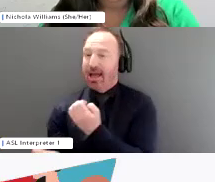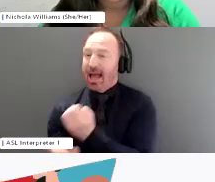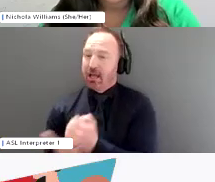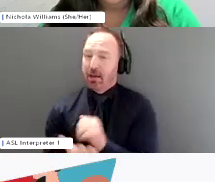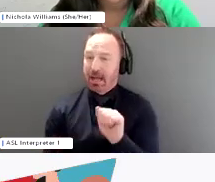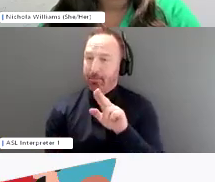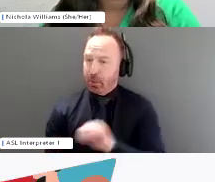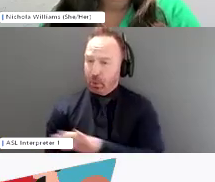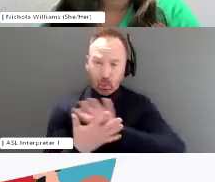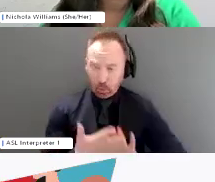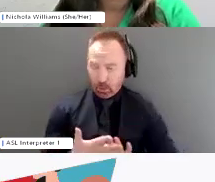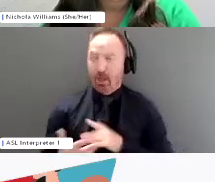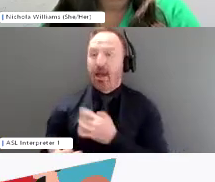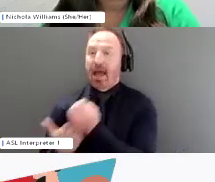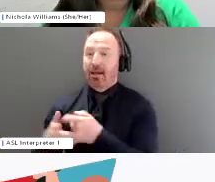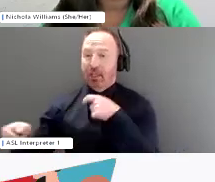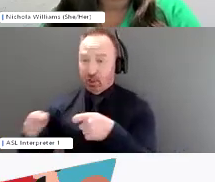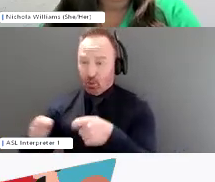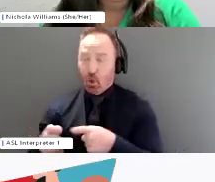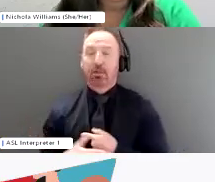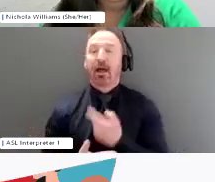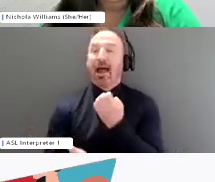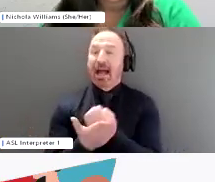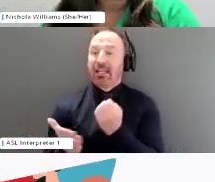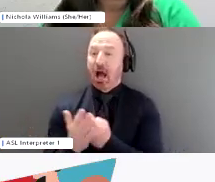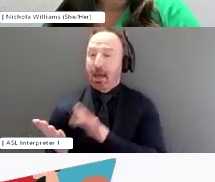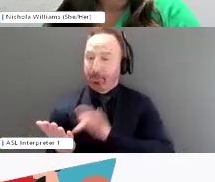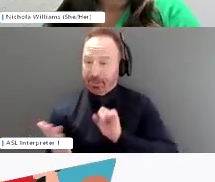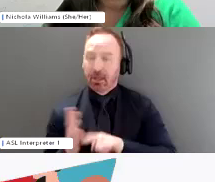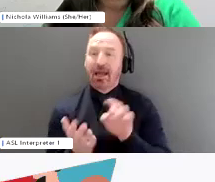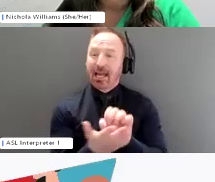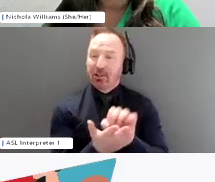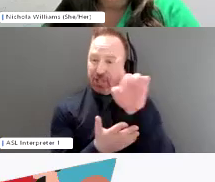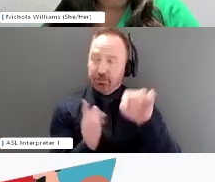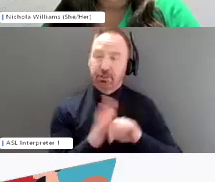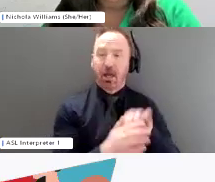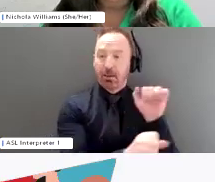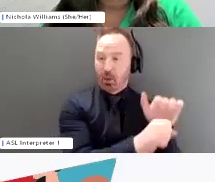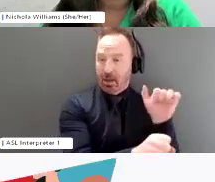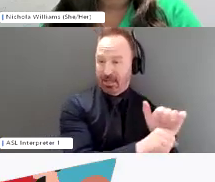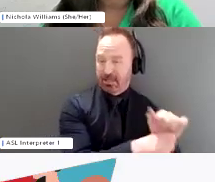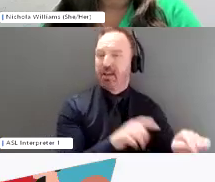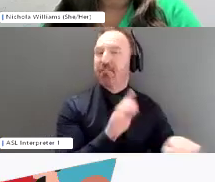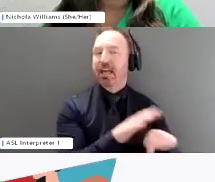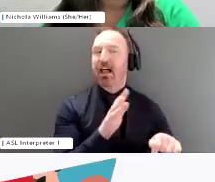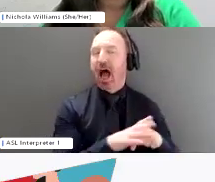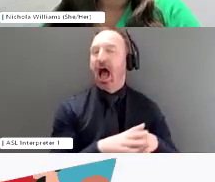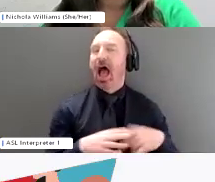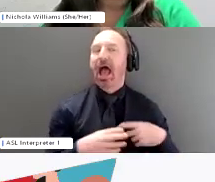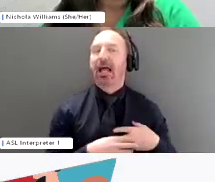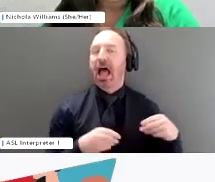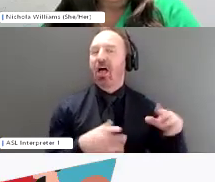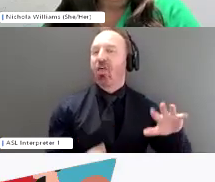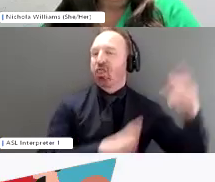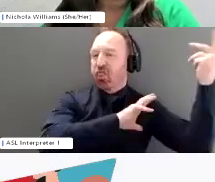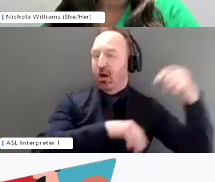control, economic exploitation, and education and employment sabotage. We work nationally to drive